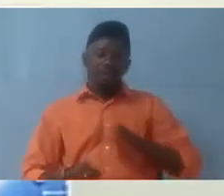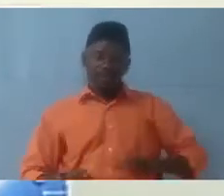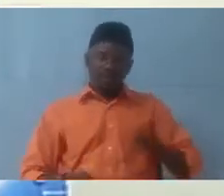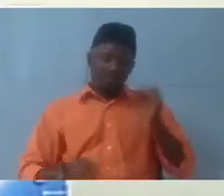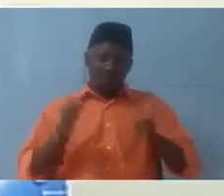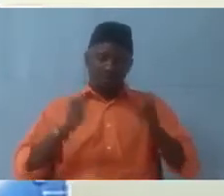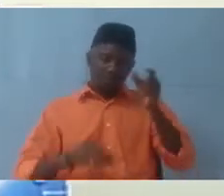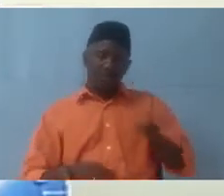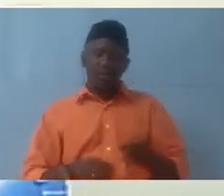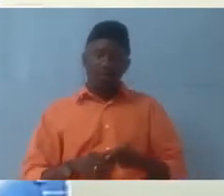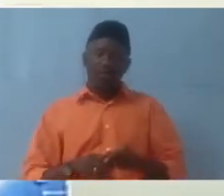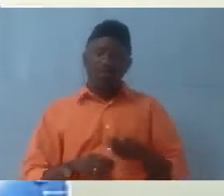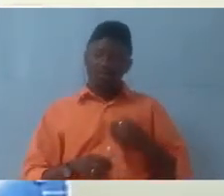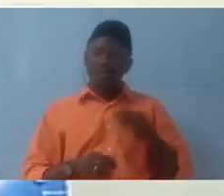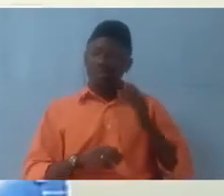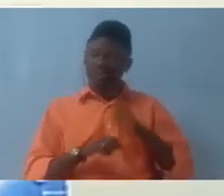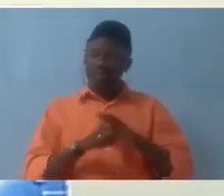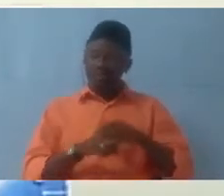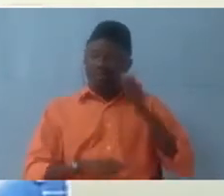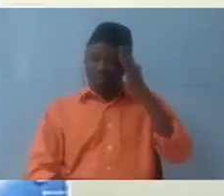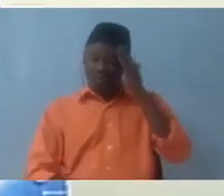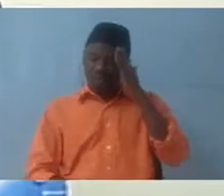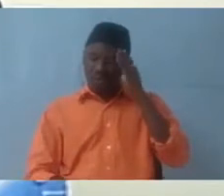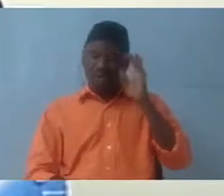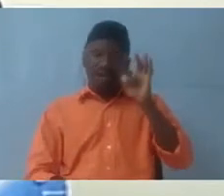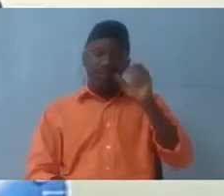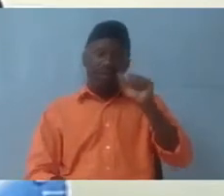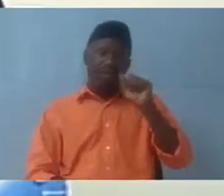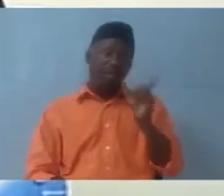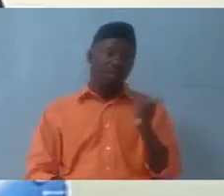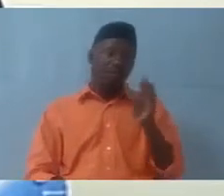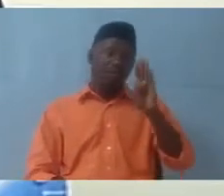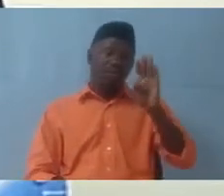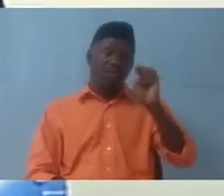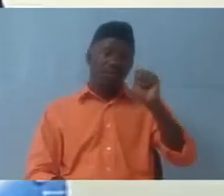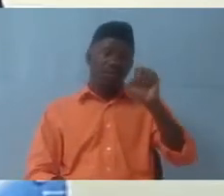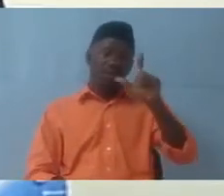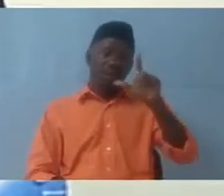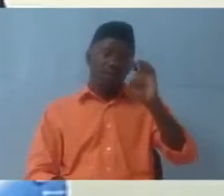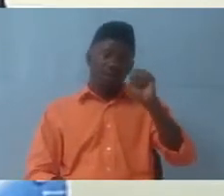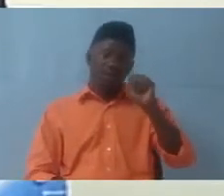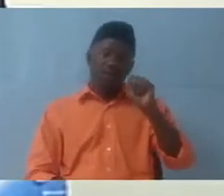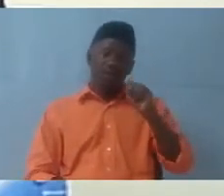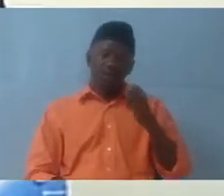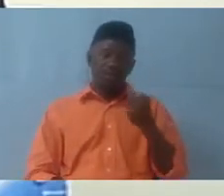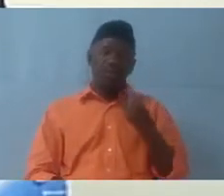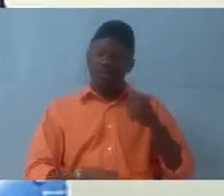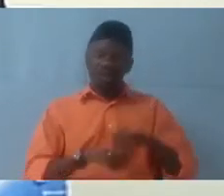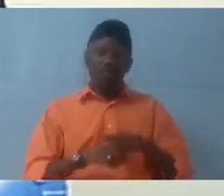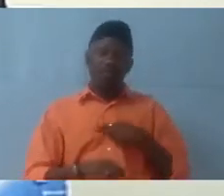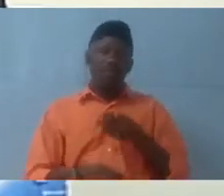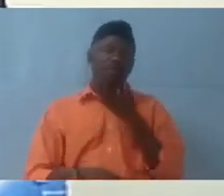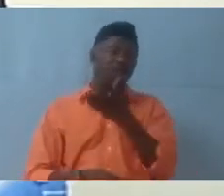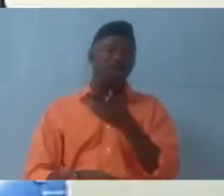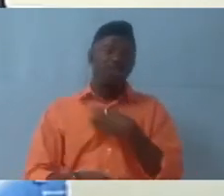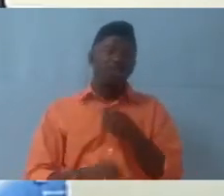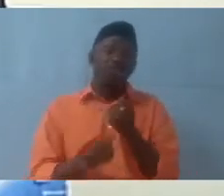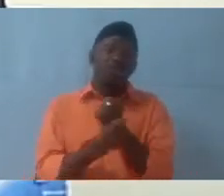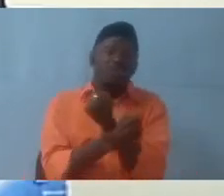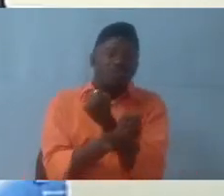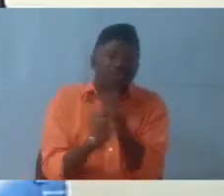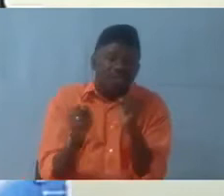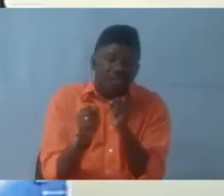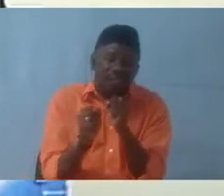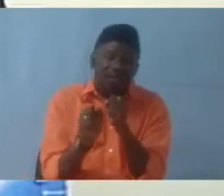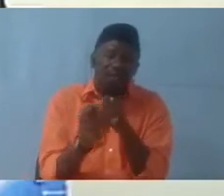Fagbele, these were things that he has personal interest in, because he was there to safeguard his own interest. Pour nak ci jamono bobu nonu moy